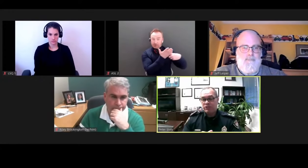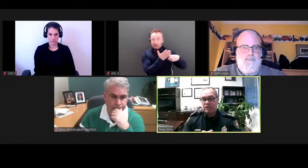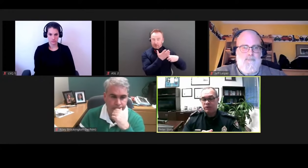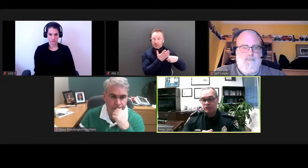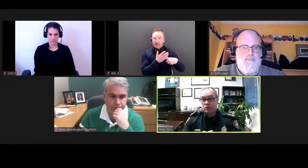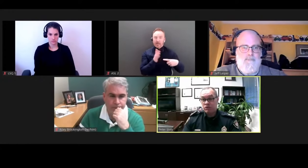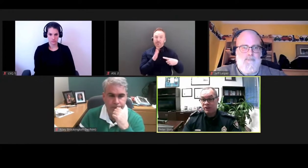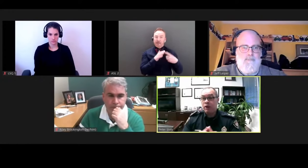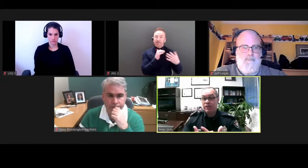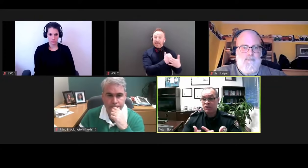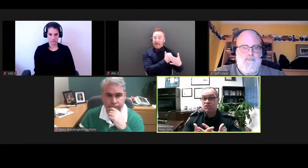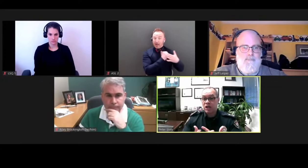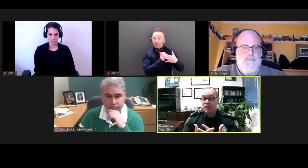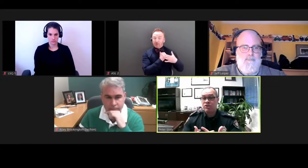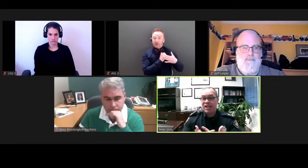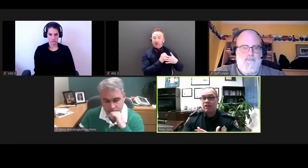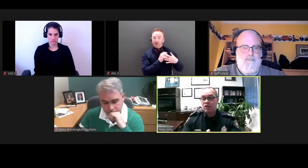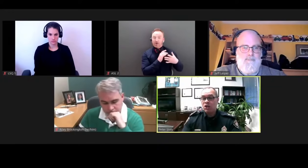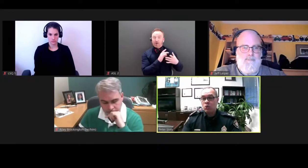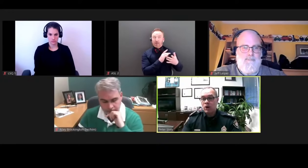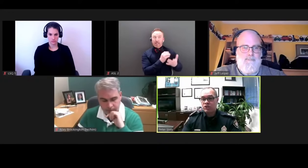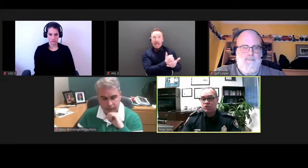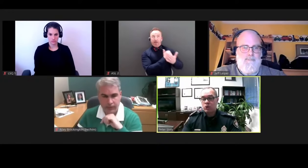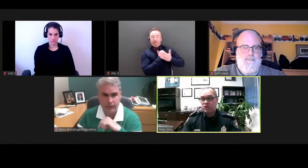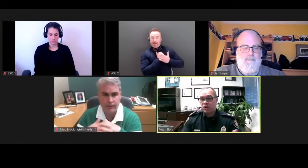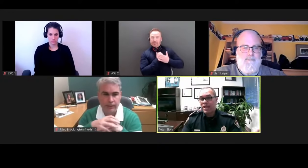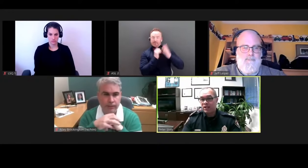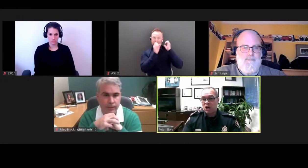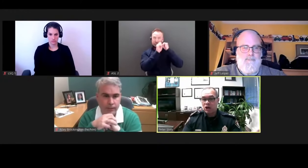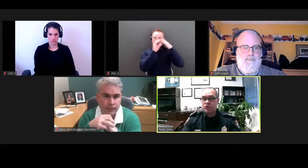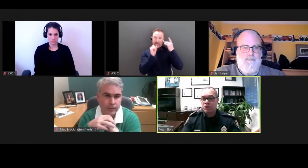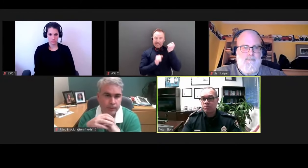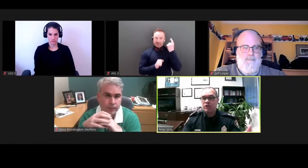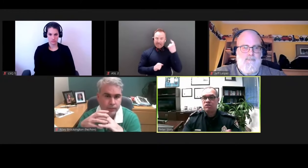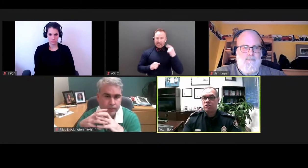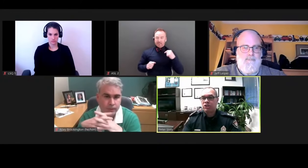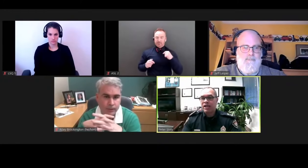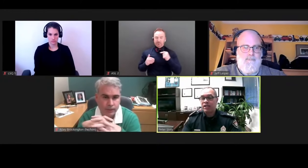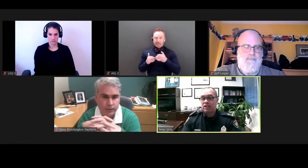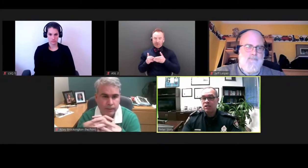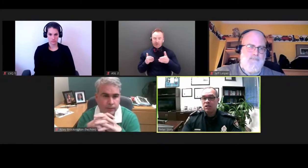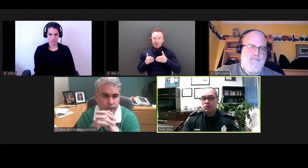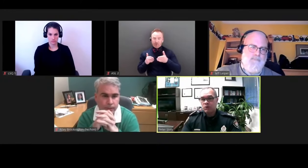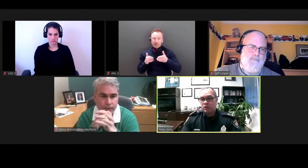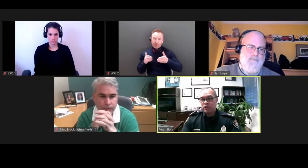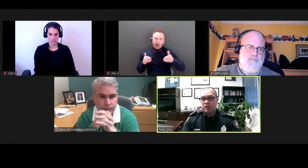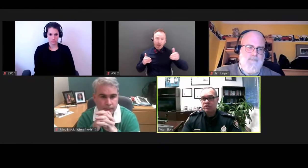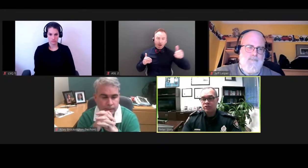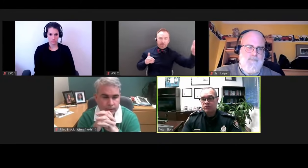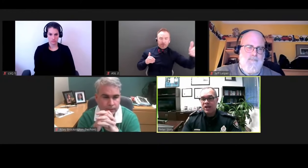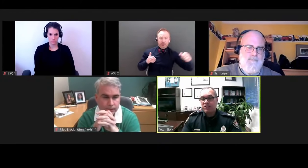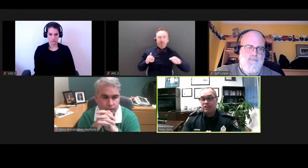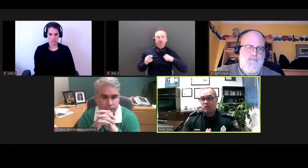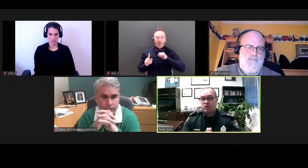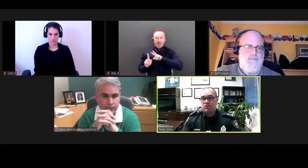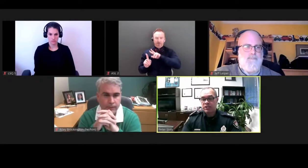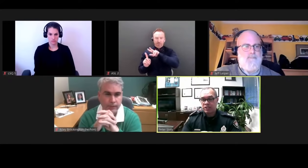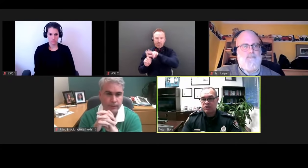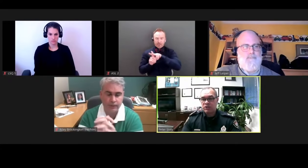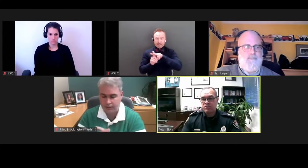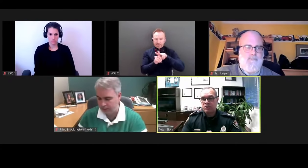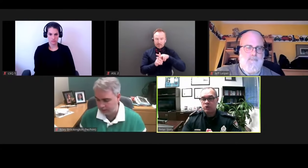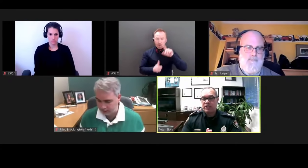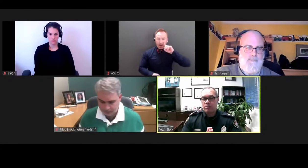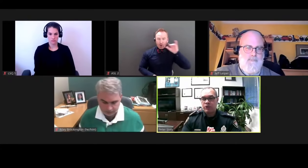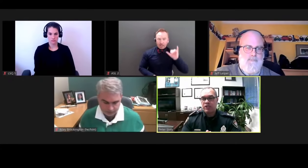helpful in terms of helping us to understand what short-term and longer-term bookings look like. We were alerted to the fact that they were seeing an